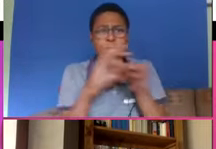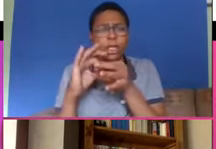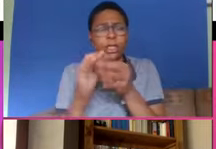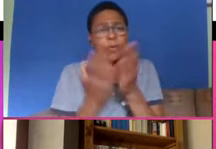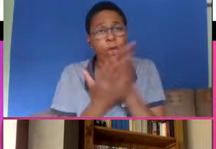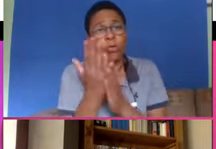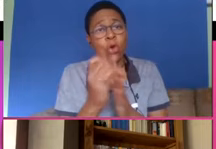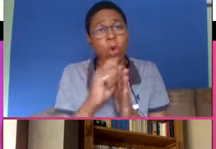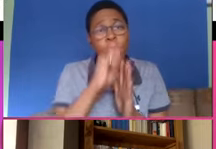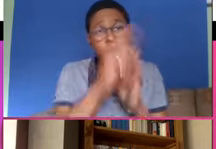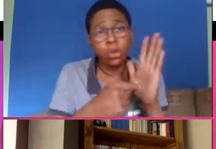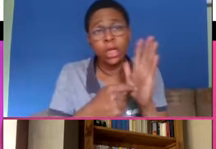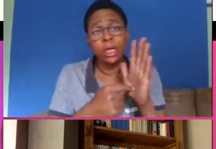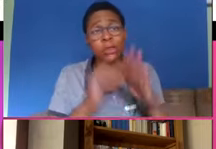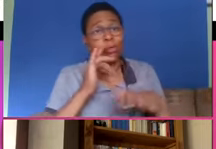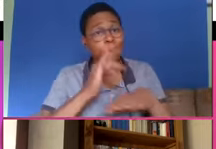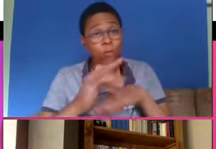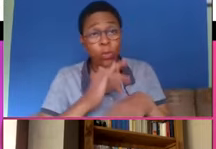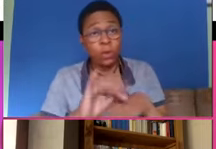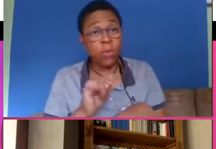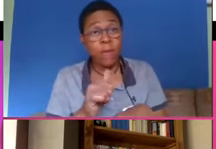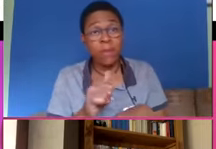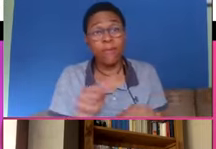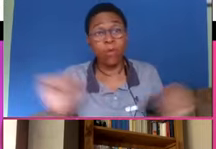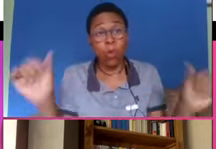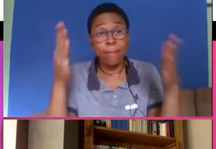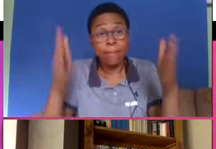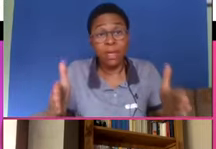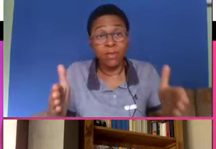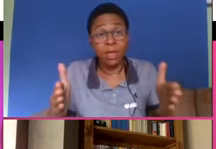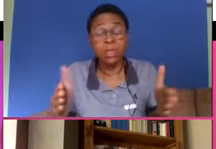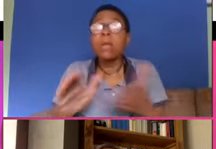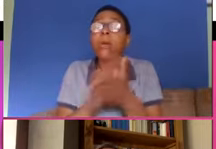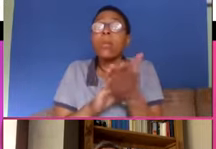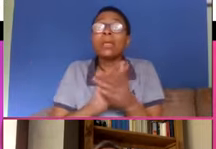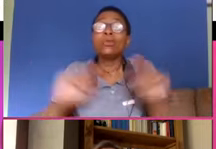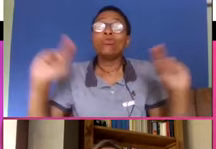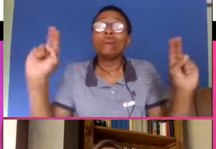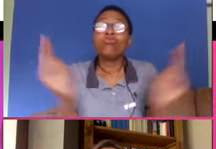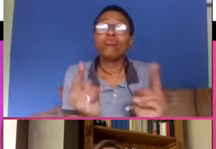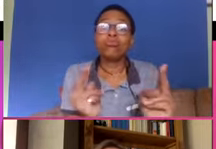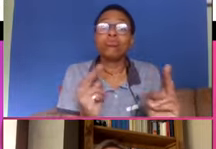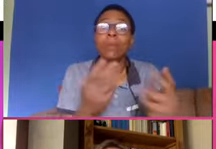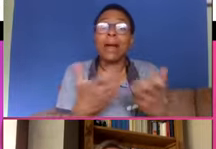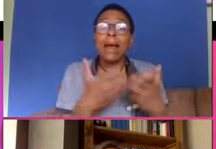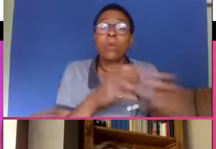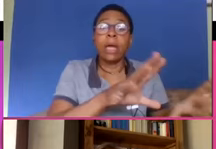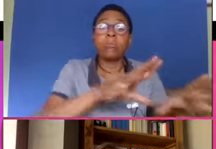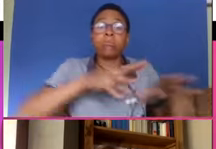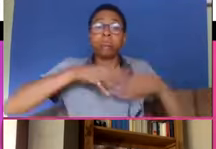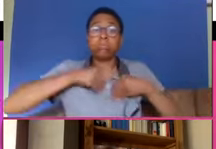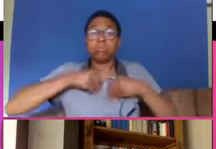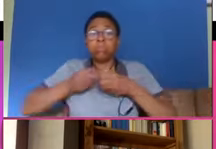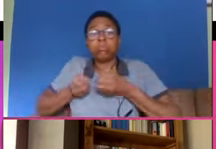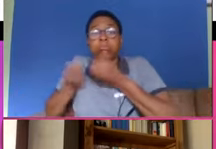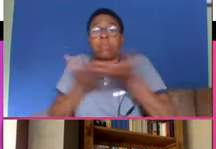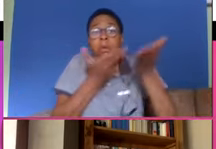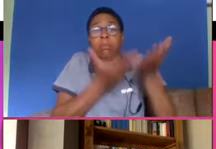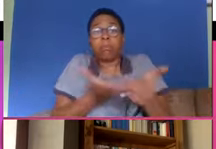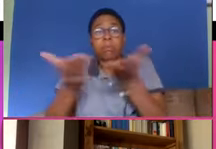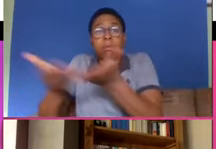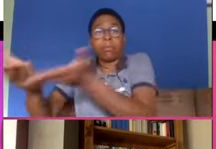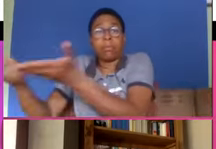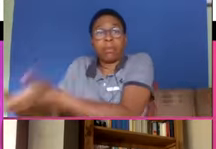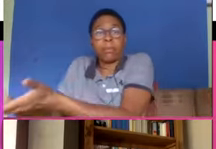project or for specific periods to minimise the risk of transmission beyond these fixed teams.